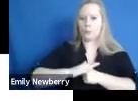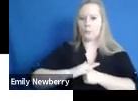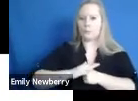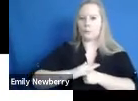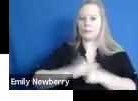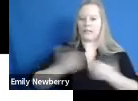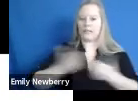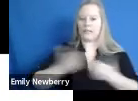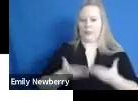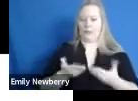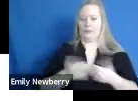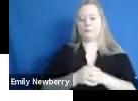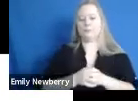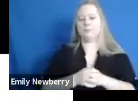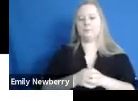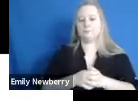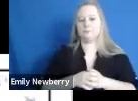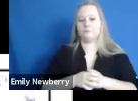secondary markets?